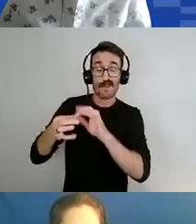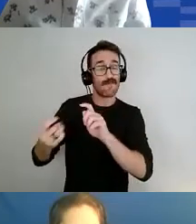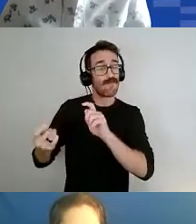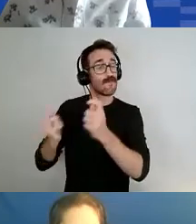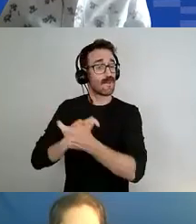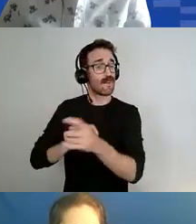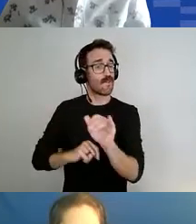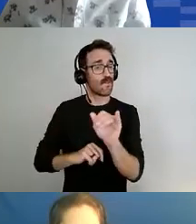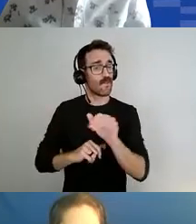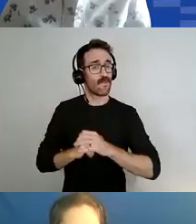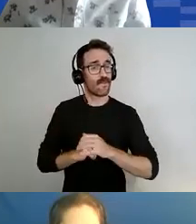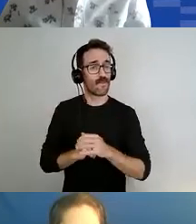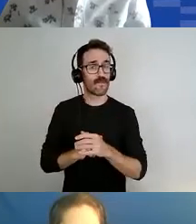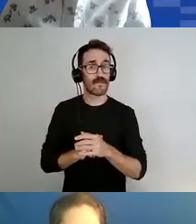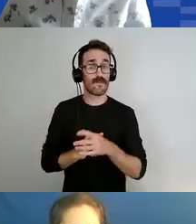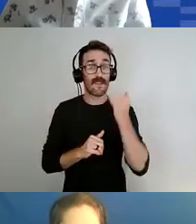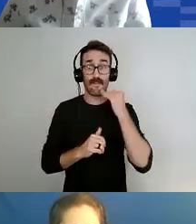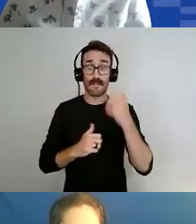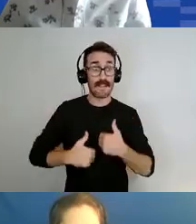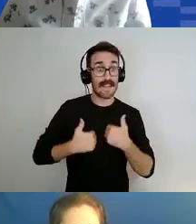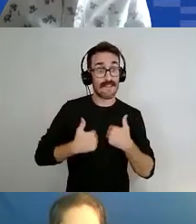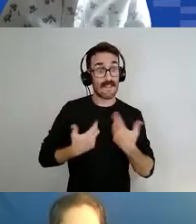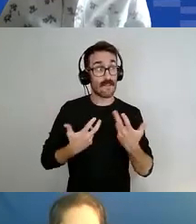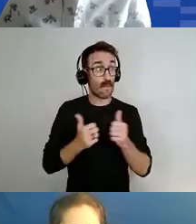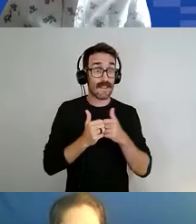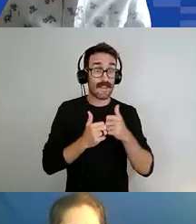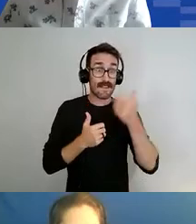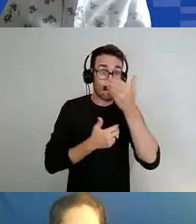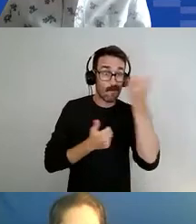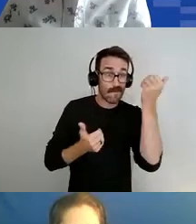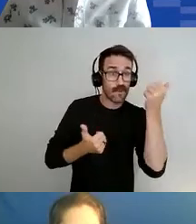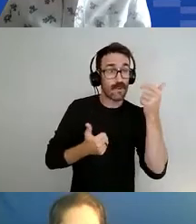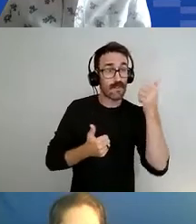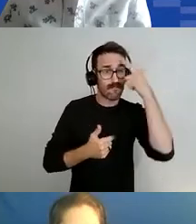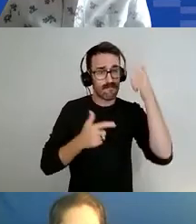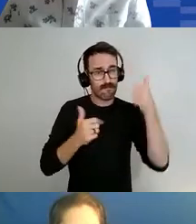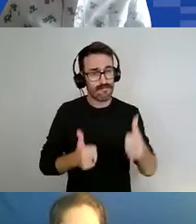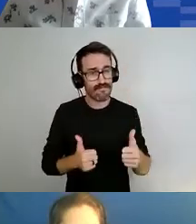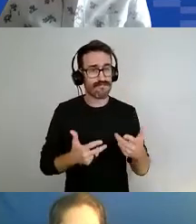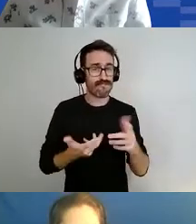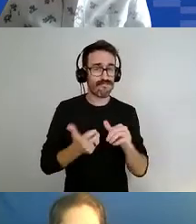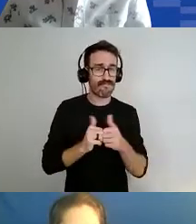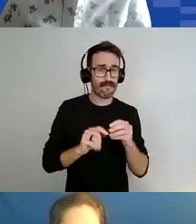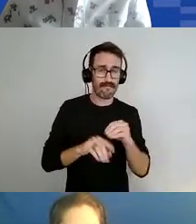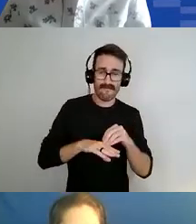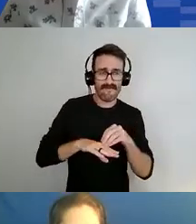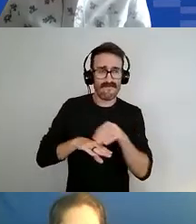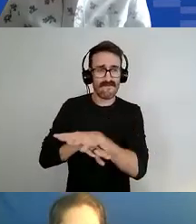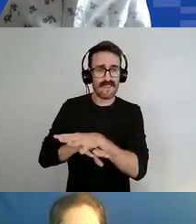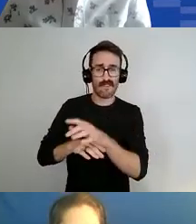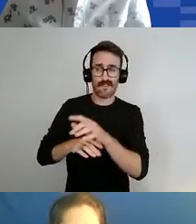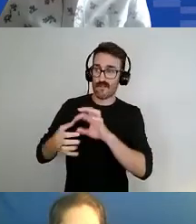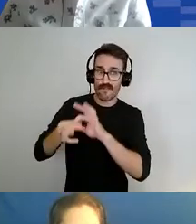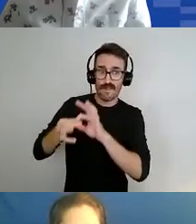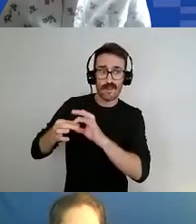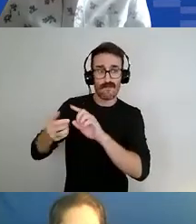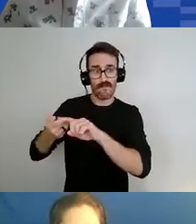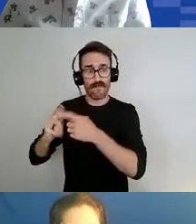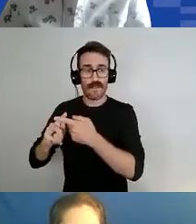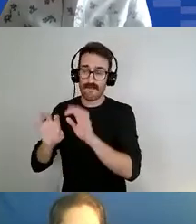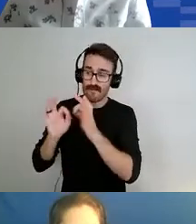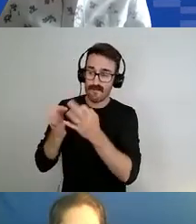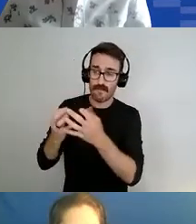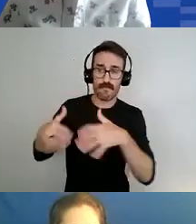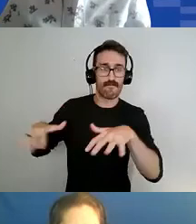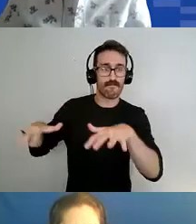caring or living with dementia also does with and for other relationships as well.